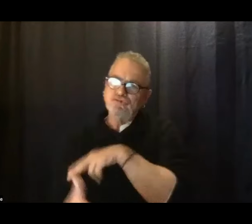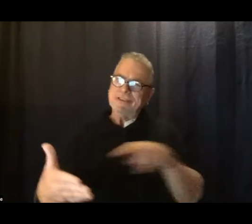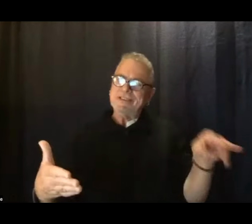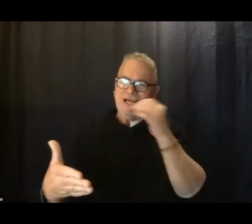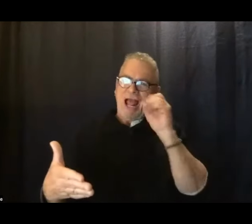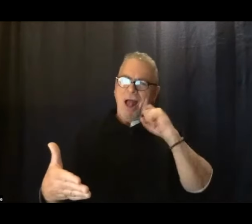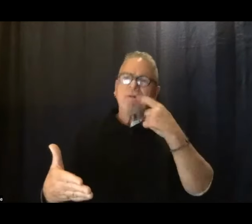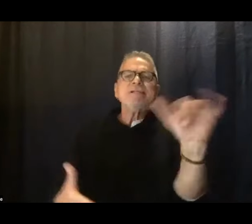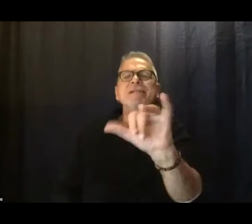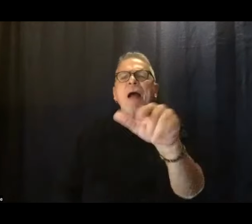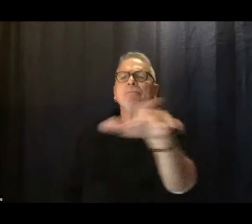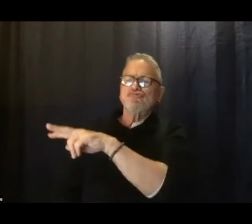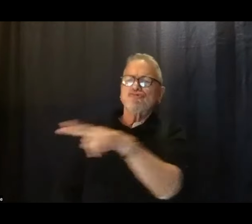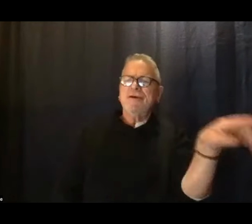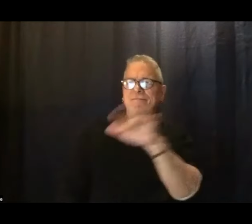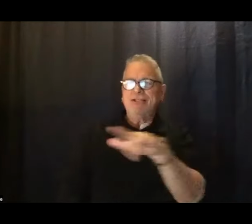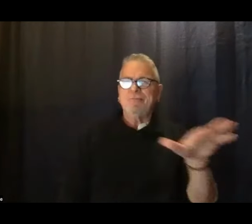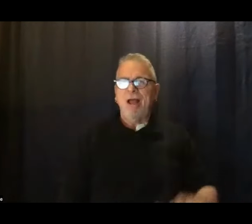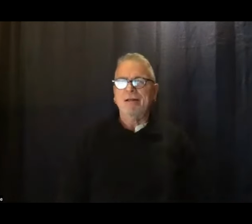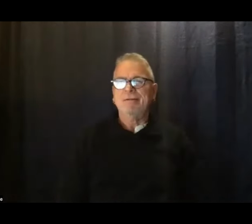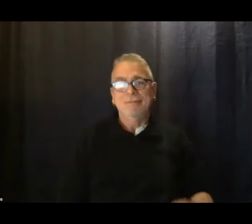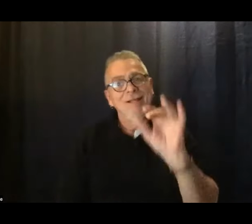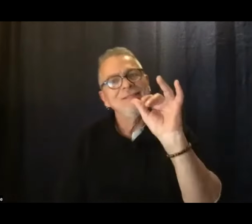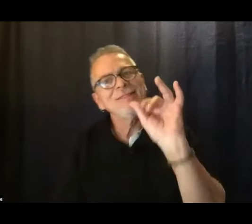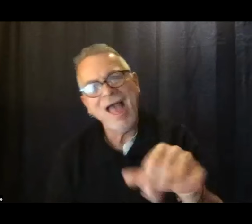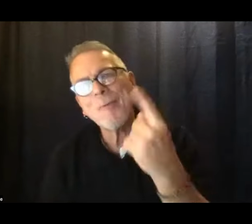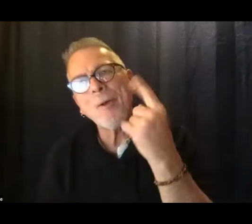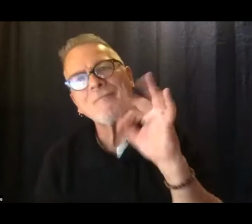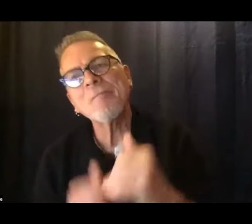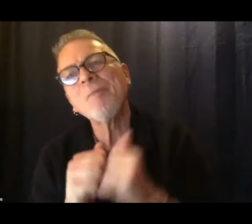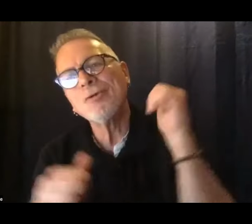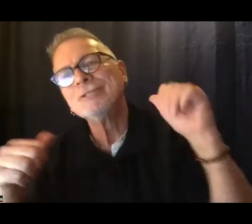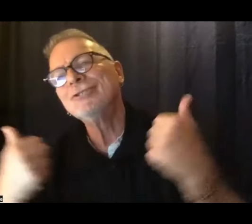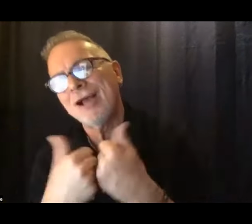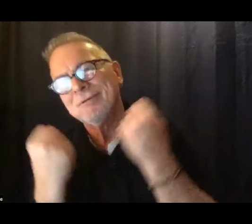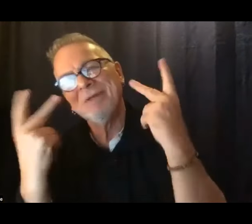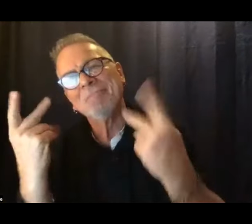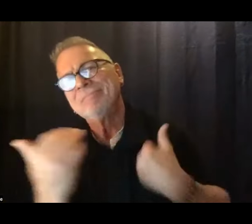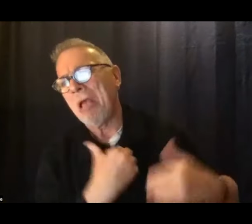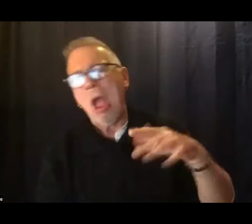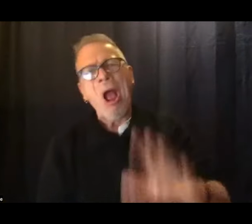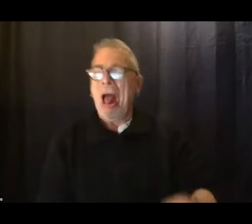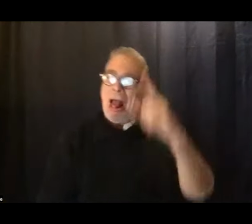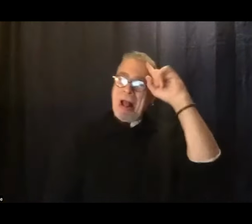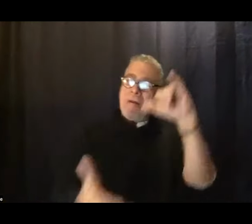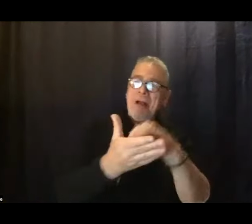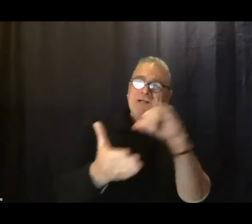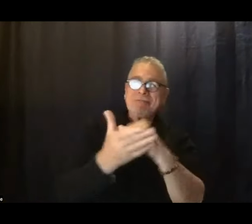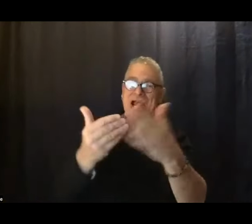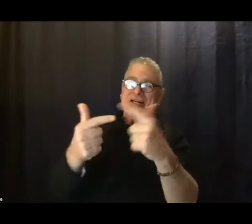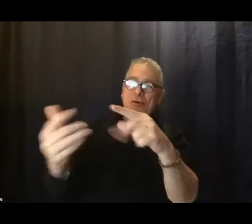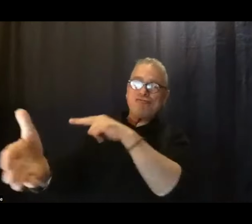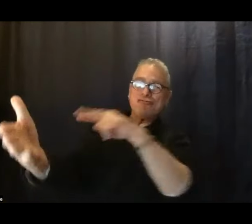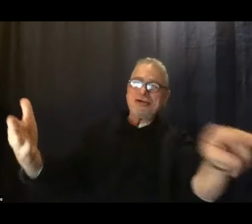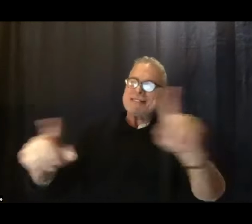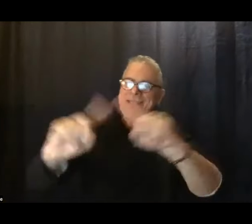one? How do you read it? You read it like ate an apple, right? The fingerspelling is done the same way. How you receptively understand fingerspelling, it's the